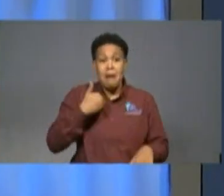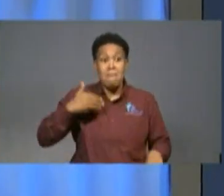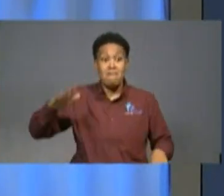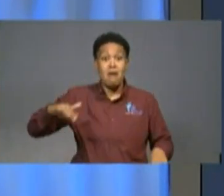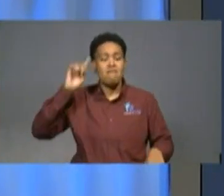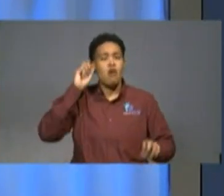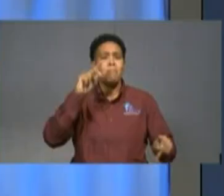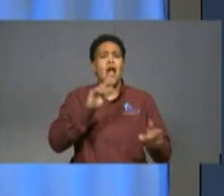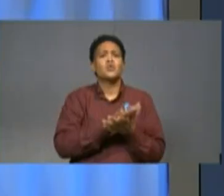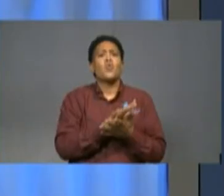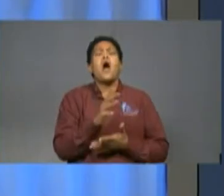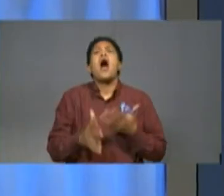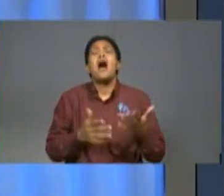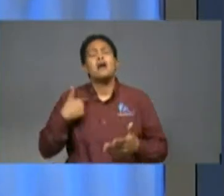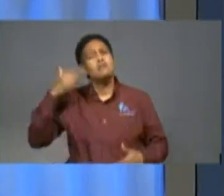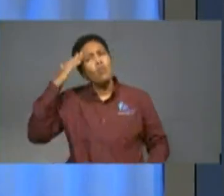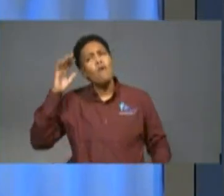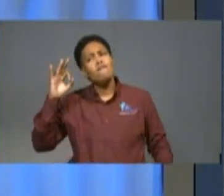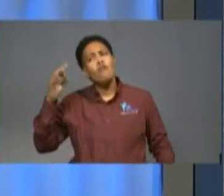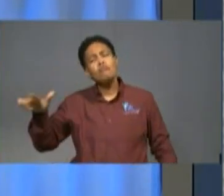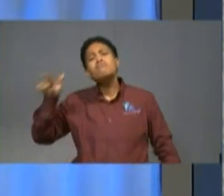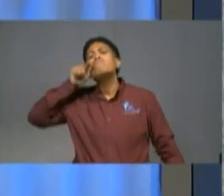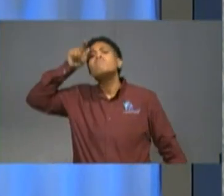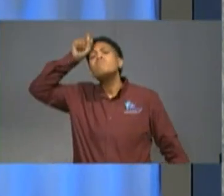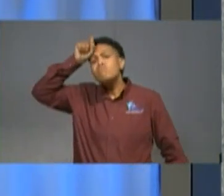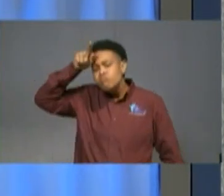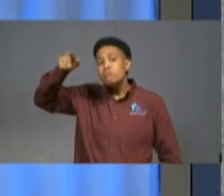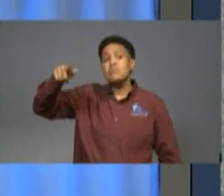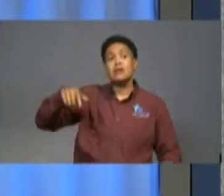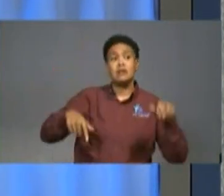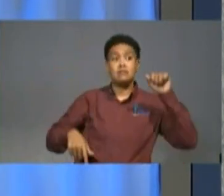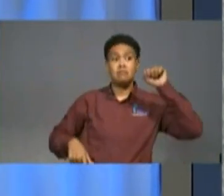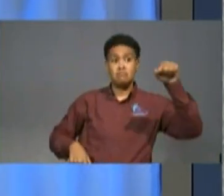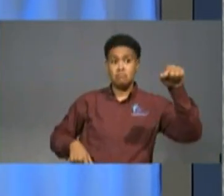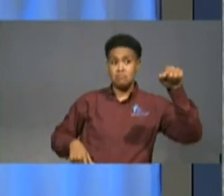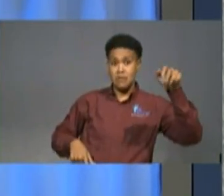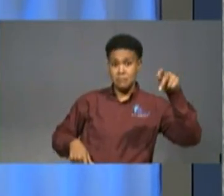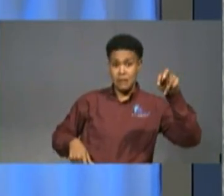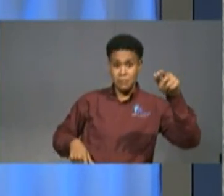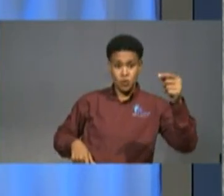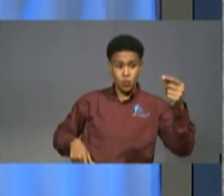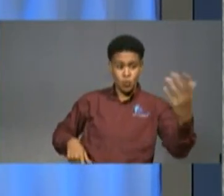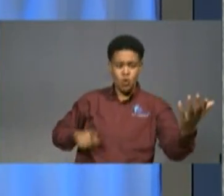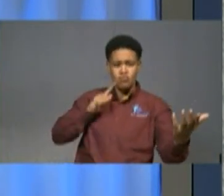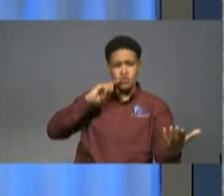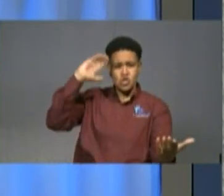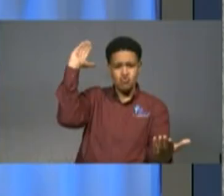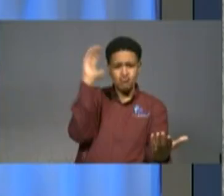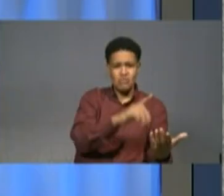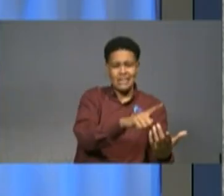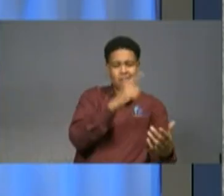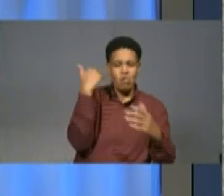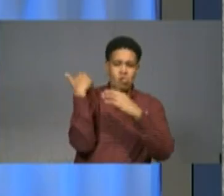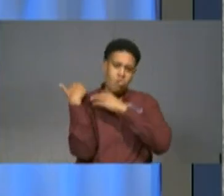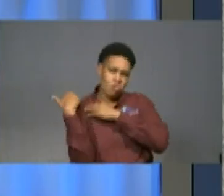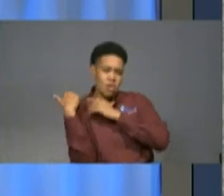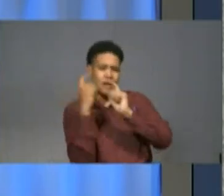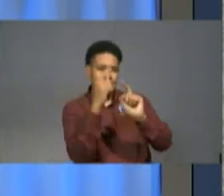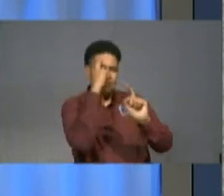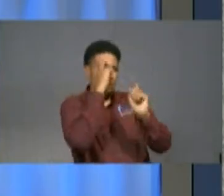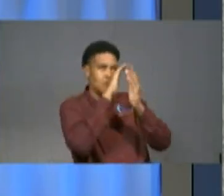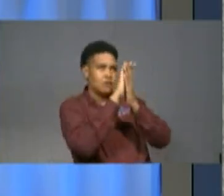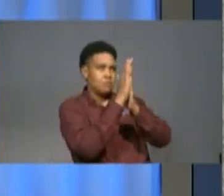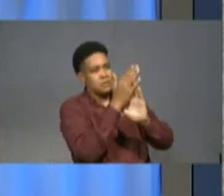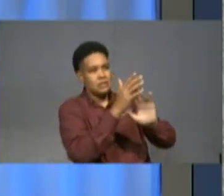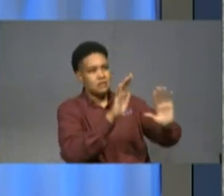think Mr. Green can relate to that. What the PNP is going to do is relieve the burden. give some peace of mind, because what they need